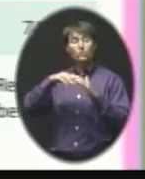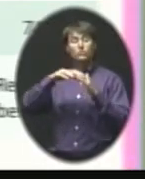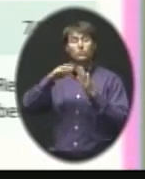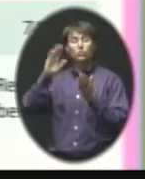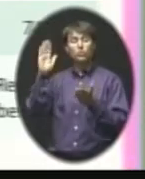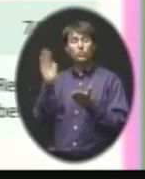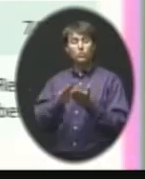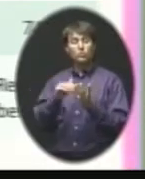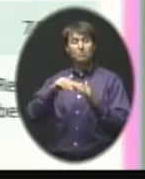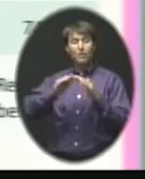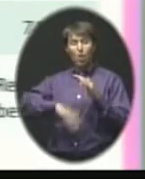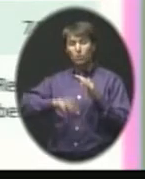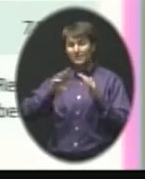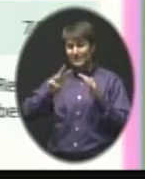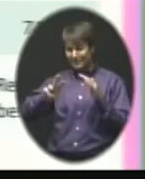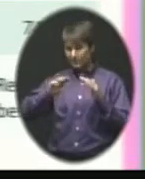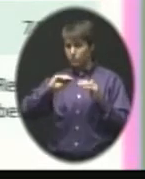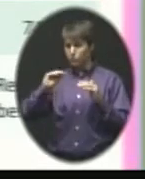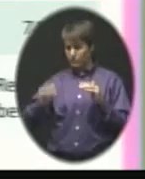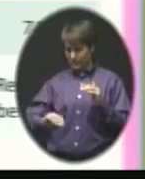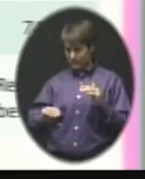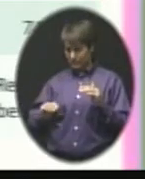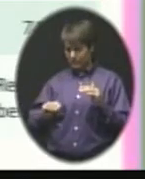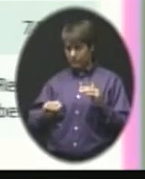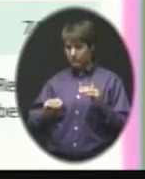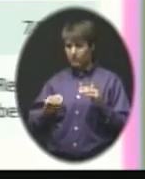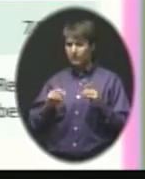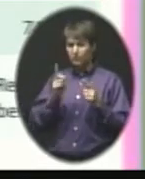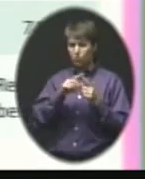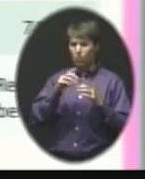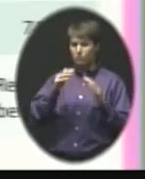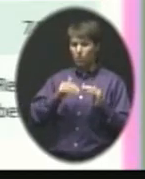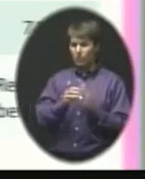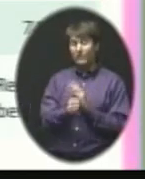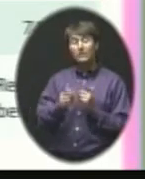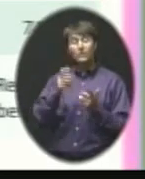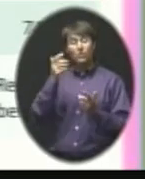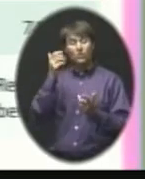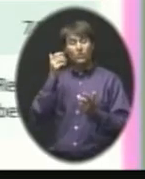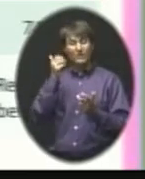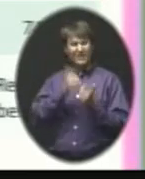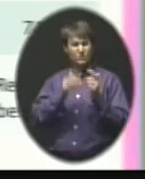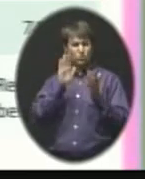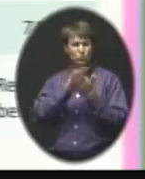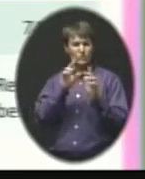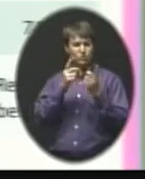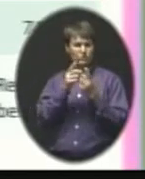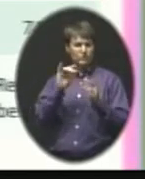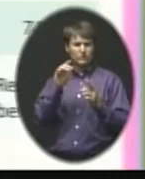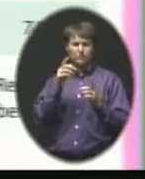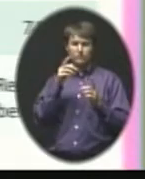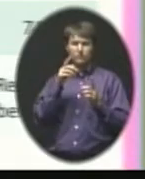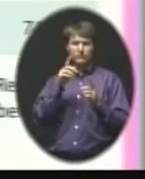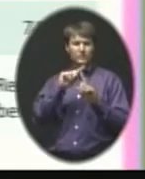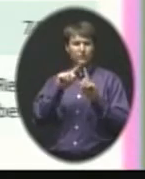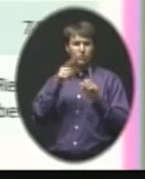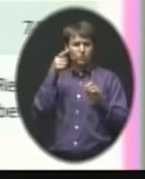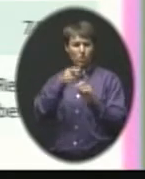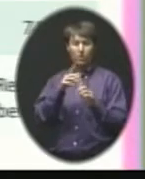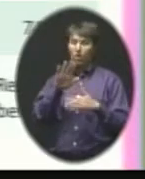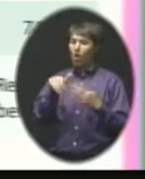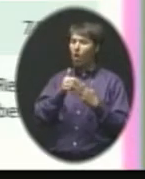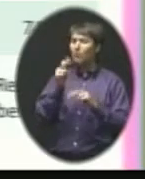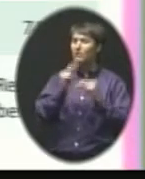to below 6%. So each district has their own target, same as all of our buildings. All of our buildings have their